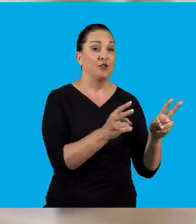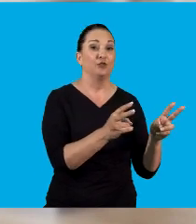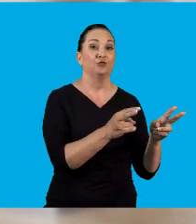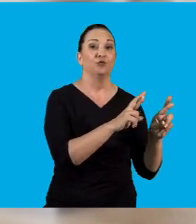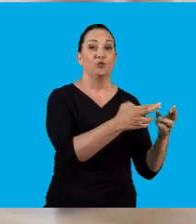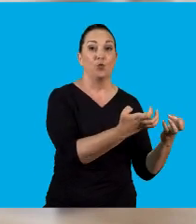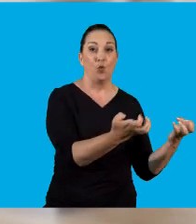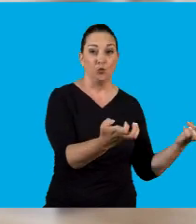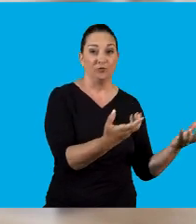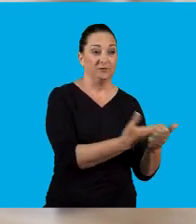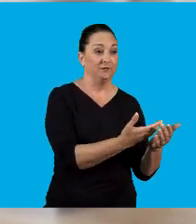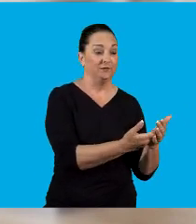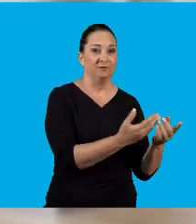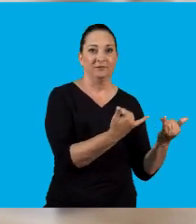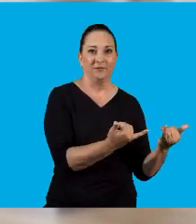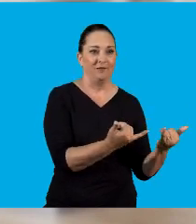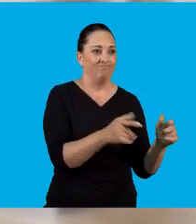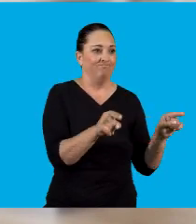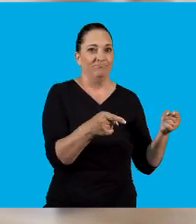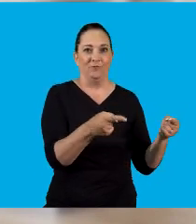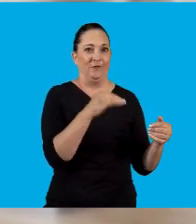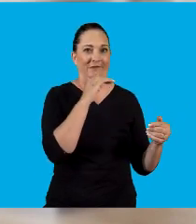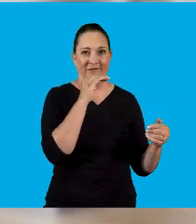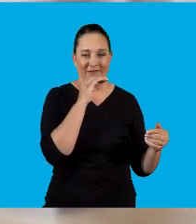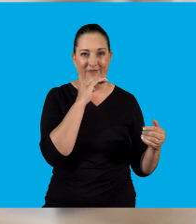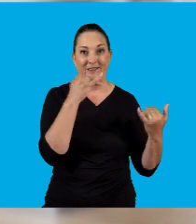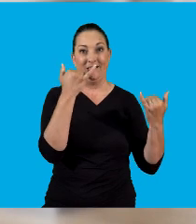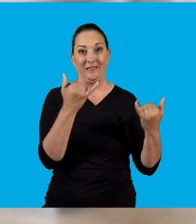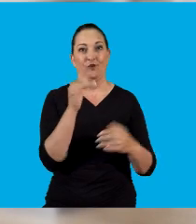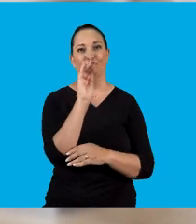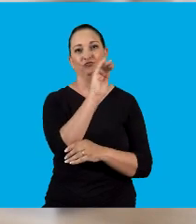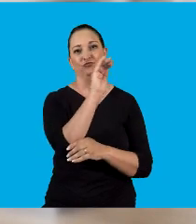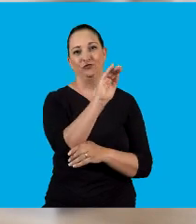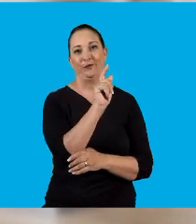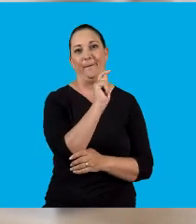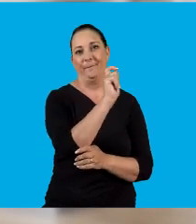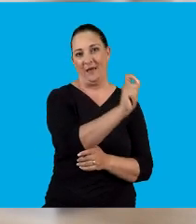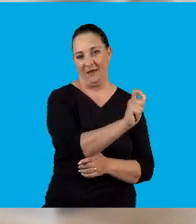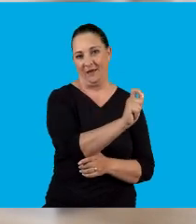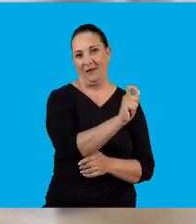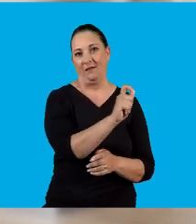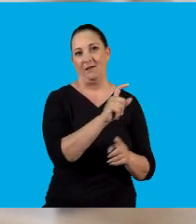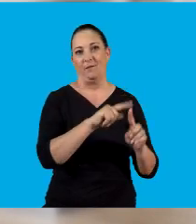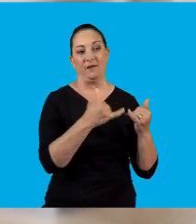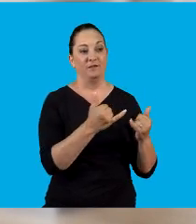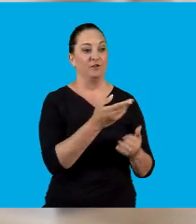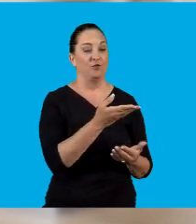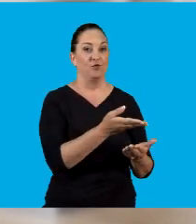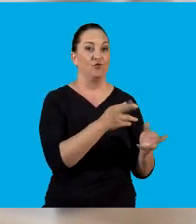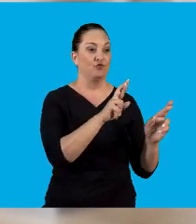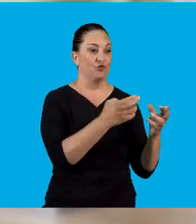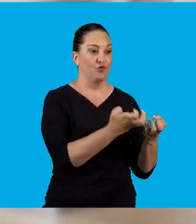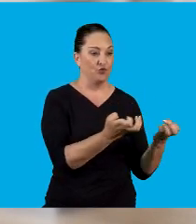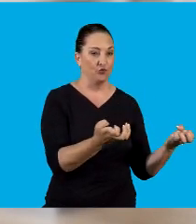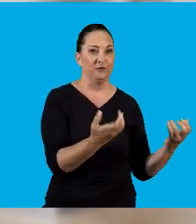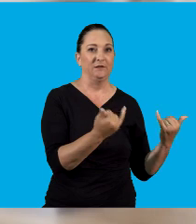resources, whereby we are going to be forced to go and buy natural resources which we are supposed to be having. But because of population growth,